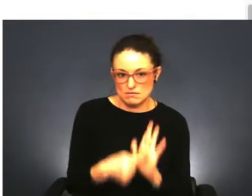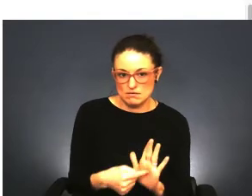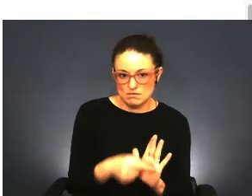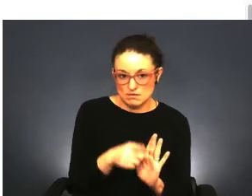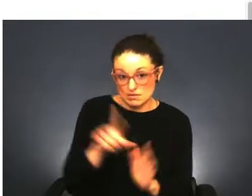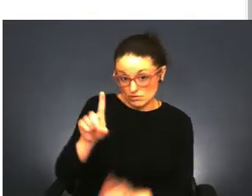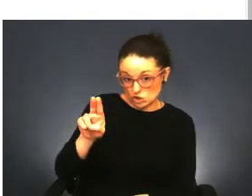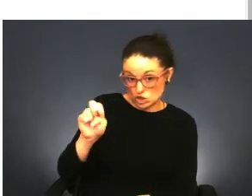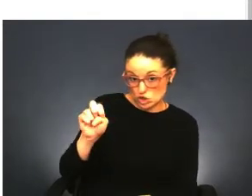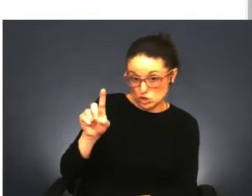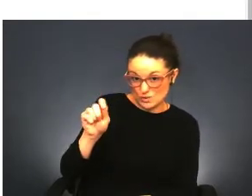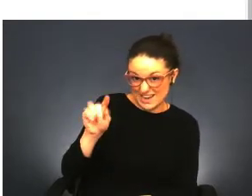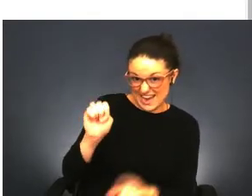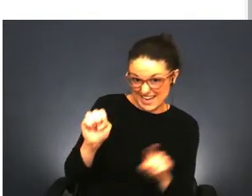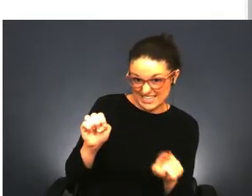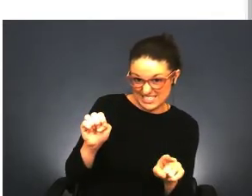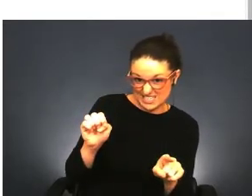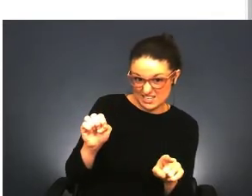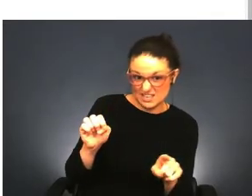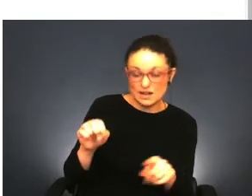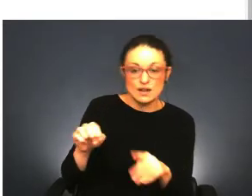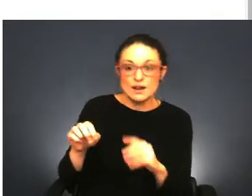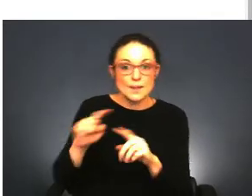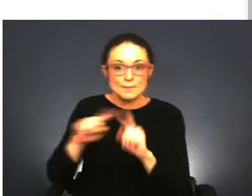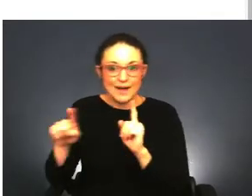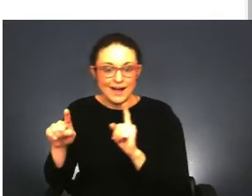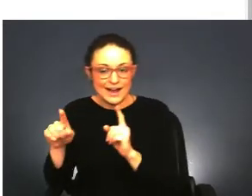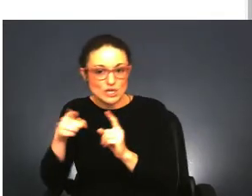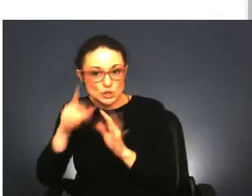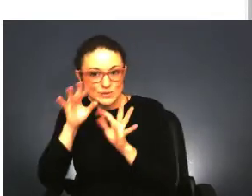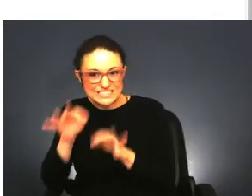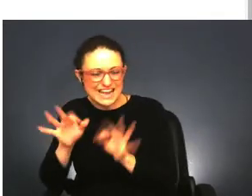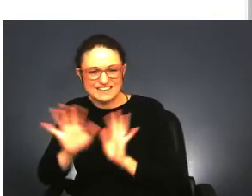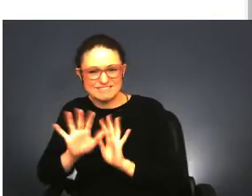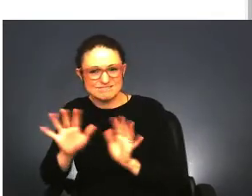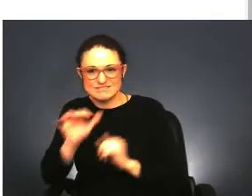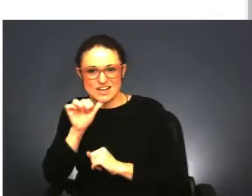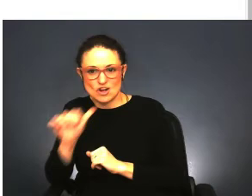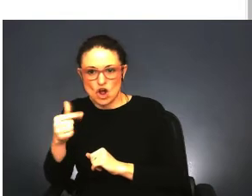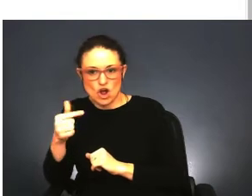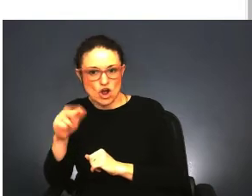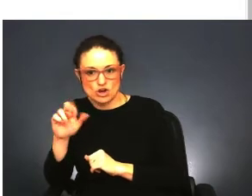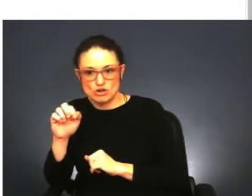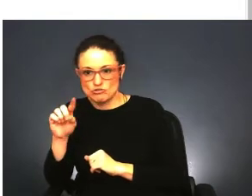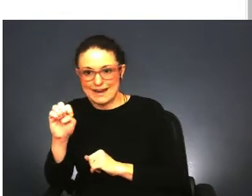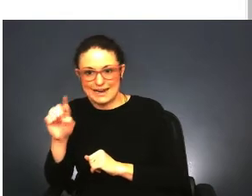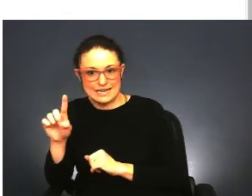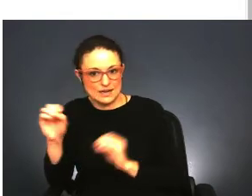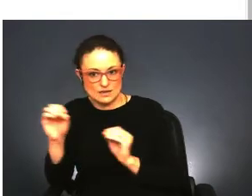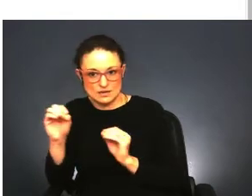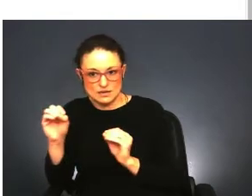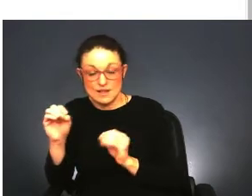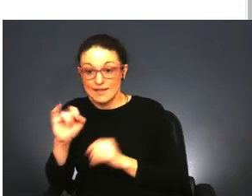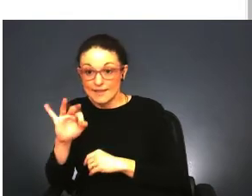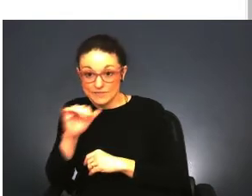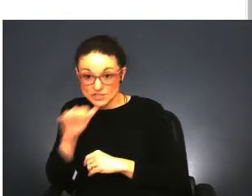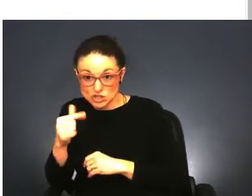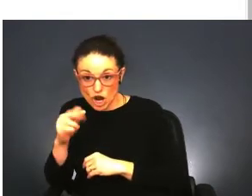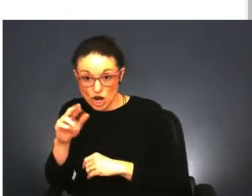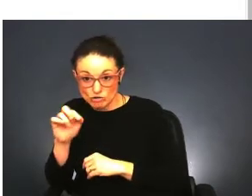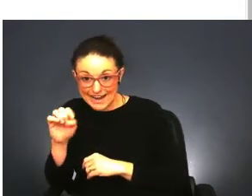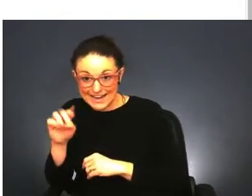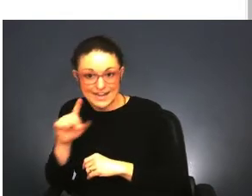due dates that is not graded. If you have something that's not graded, then it won't be in your grade